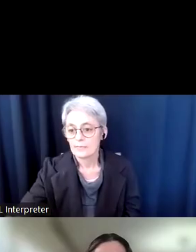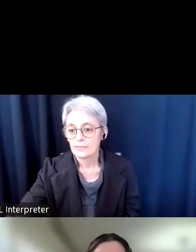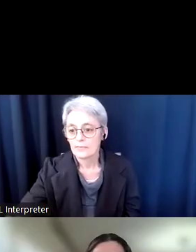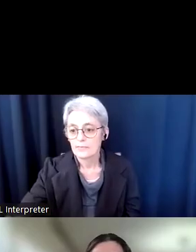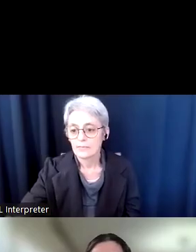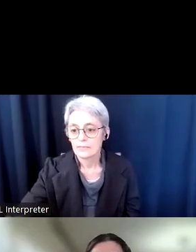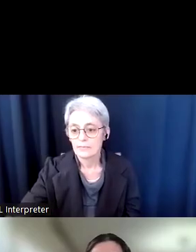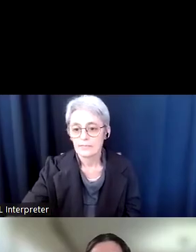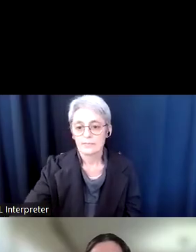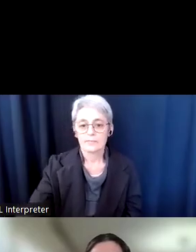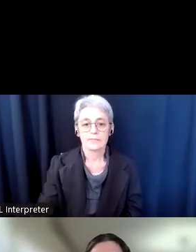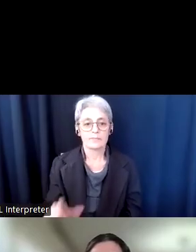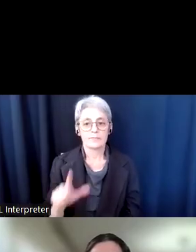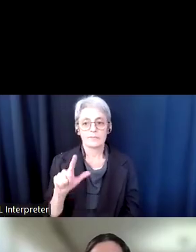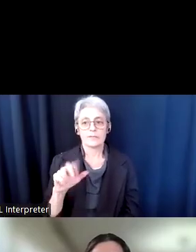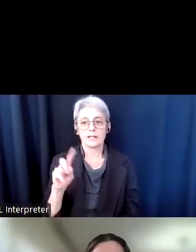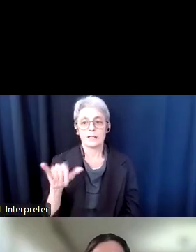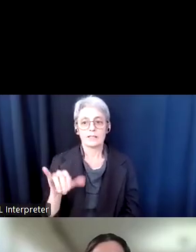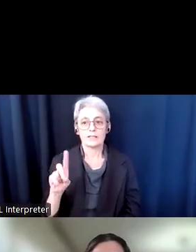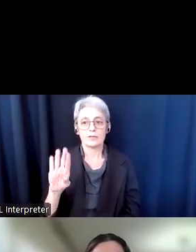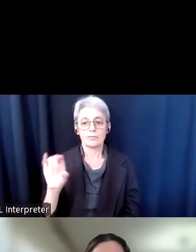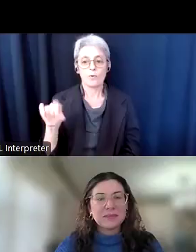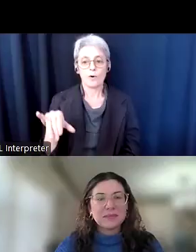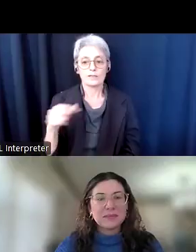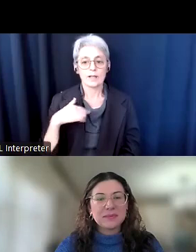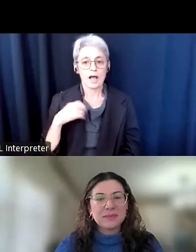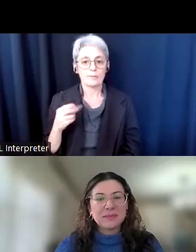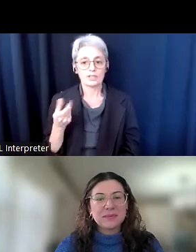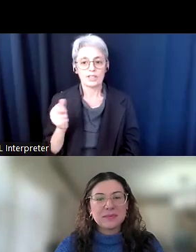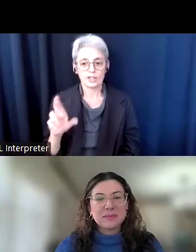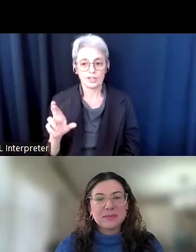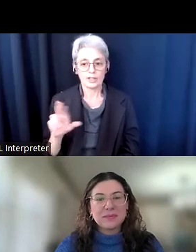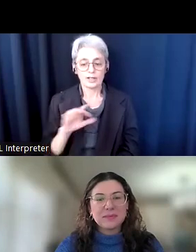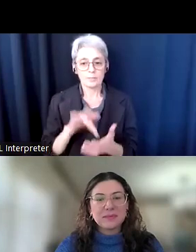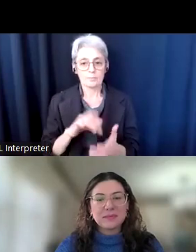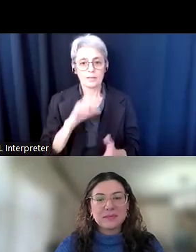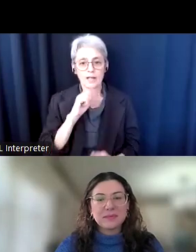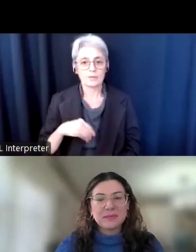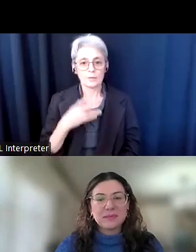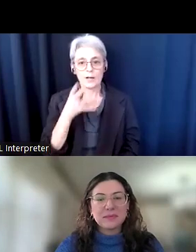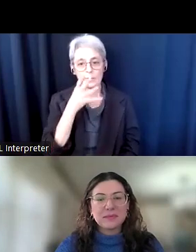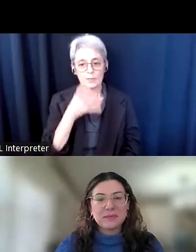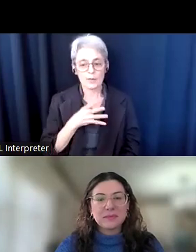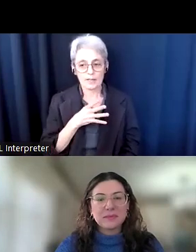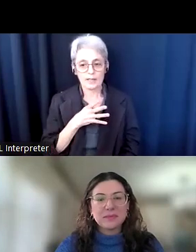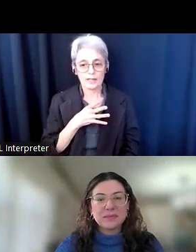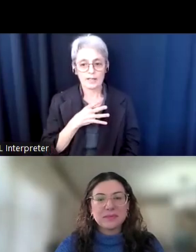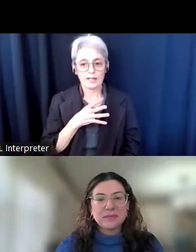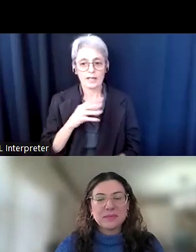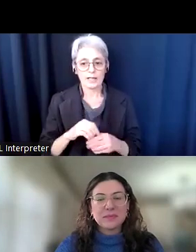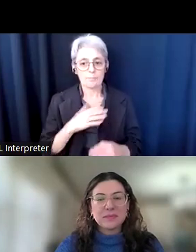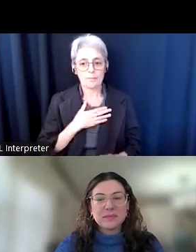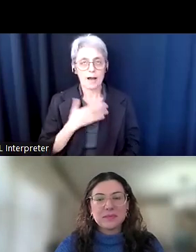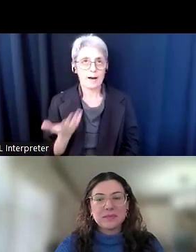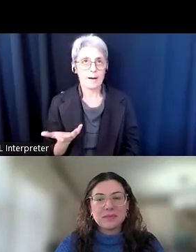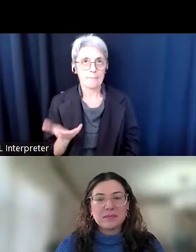Hi, my name is Lindsay Dubois. My pronouns are she, her. I'm a middle-aged white woman in my